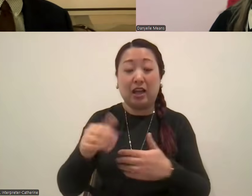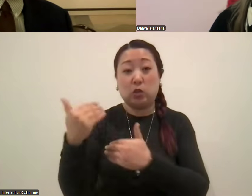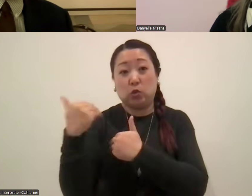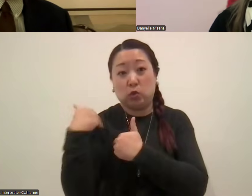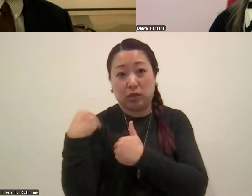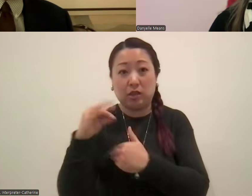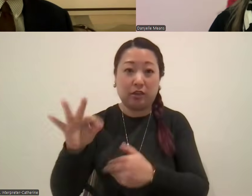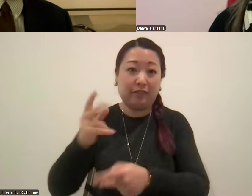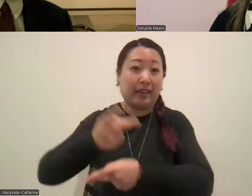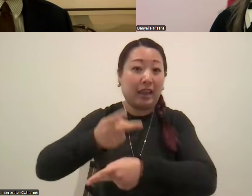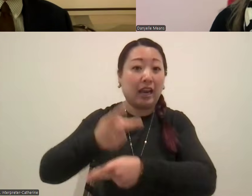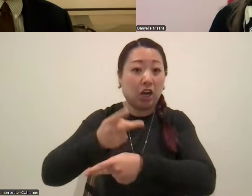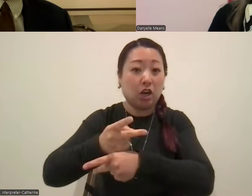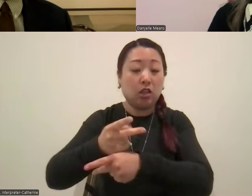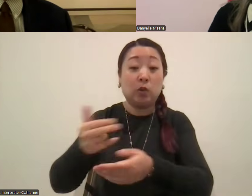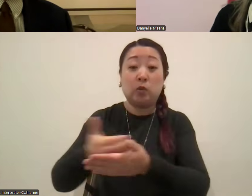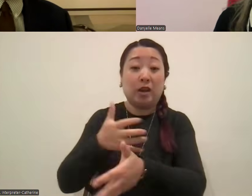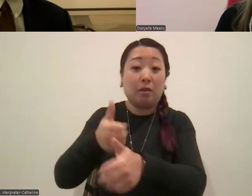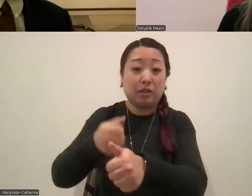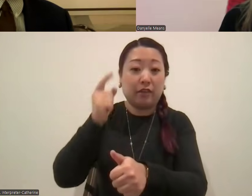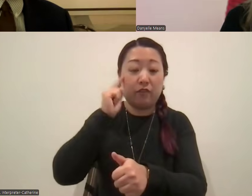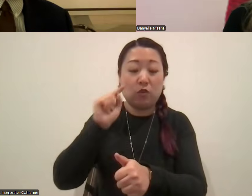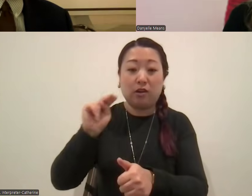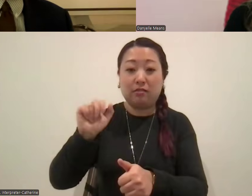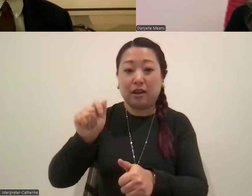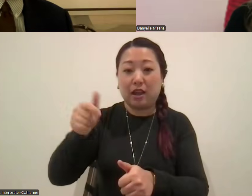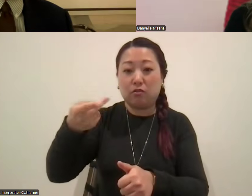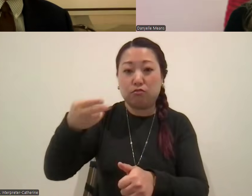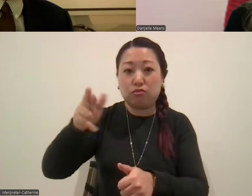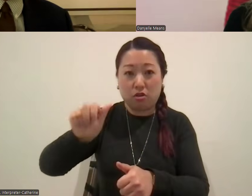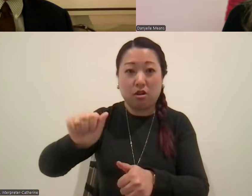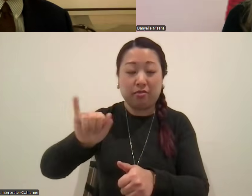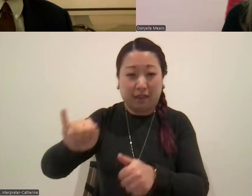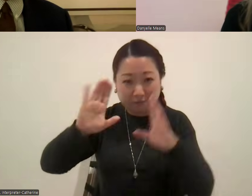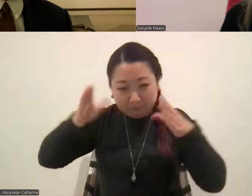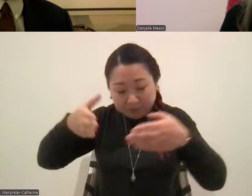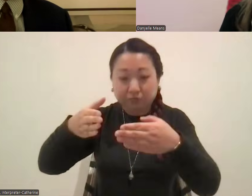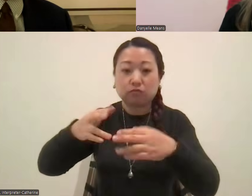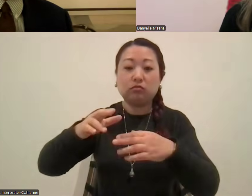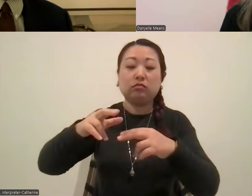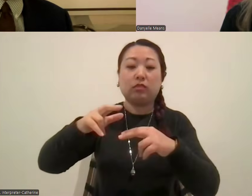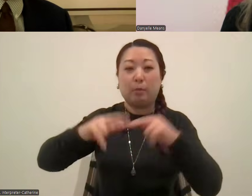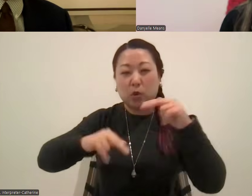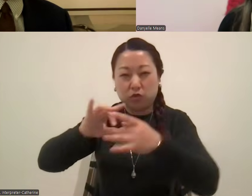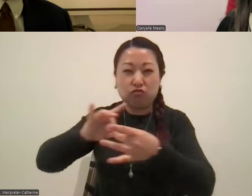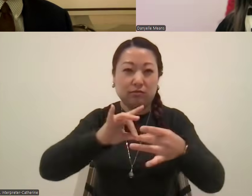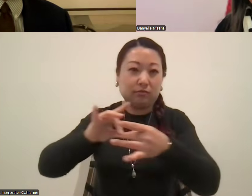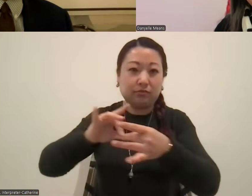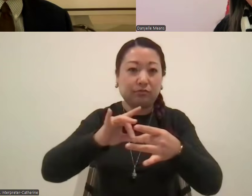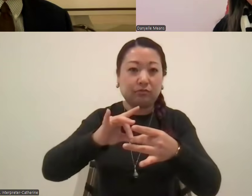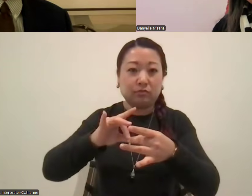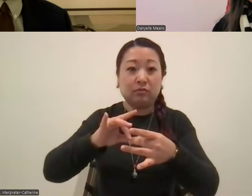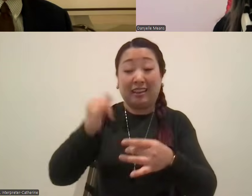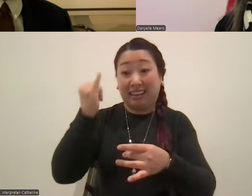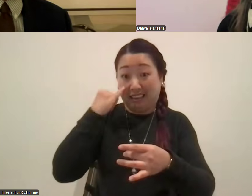new update to NAGPRA, to me, is about that relationship building. And if that can be